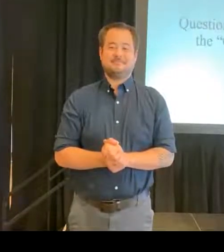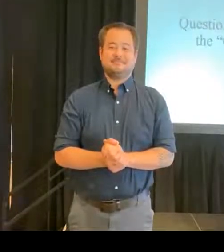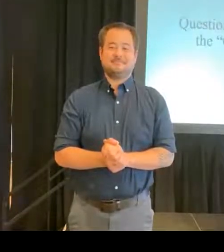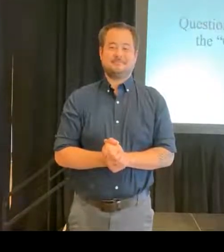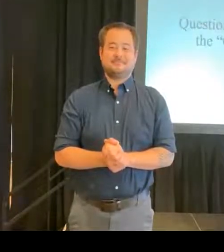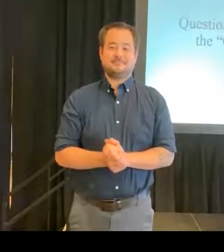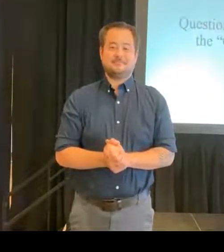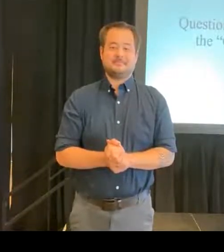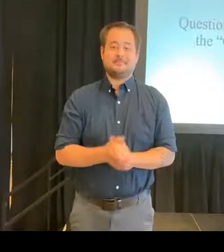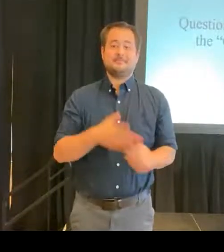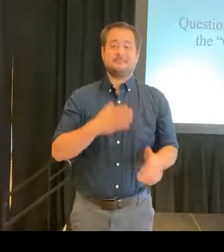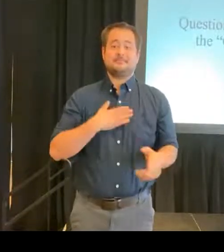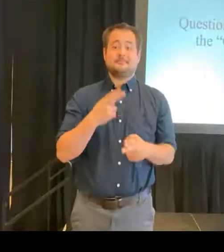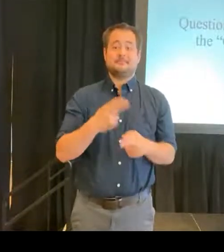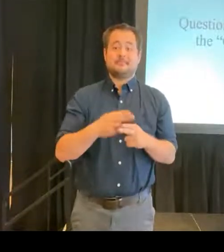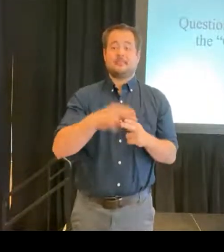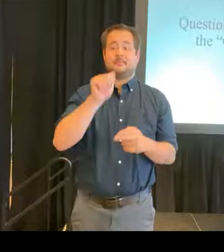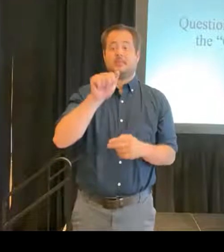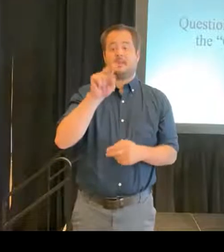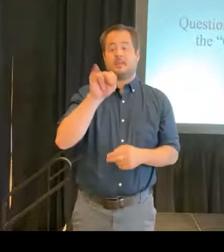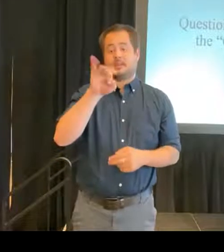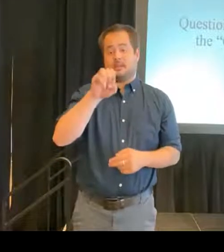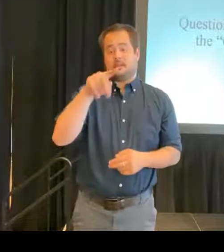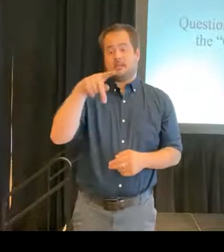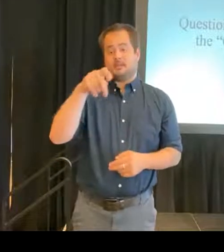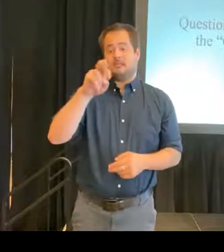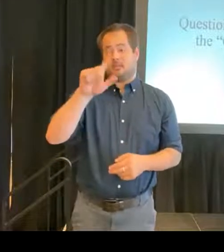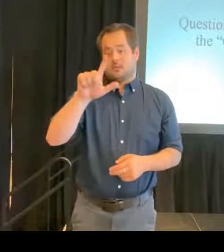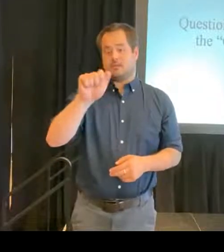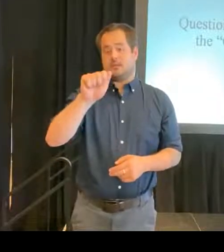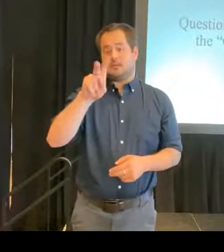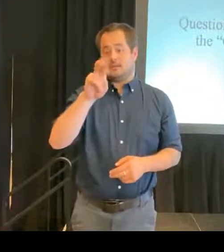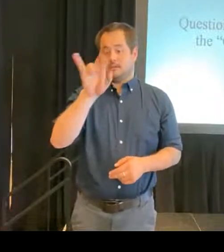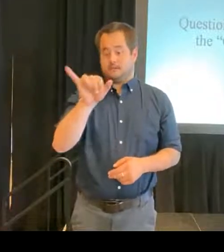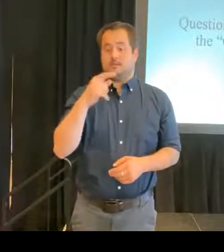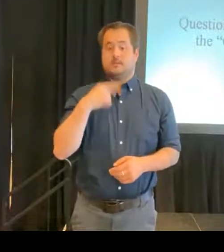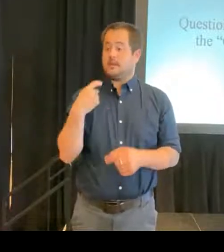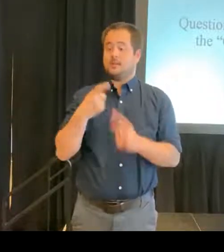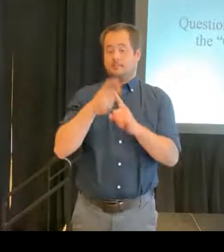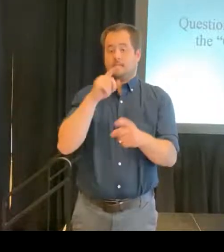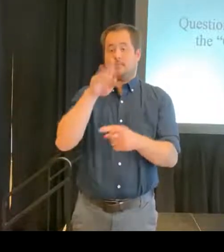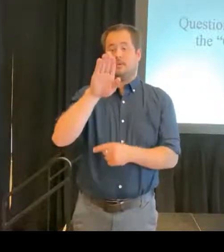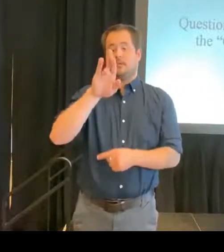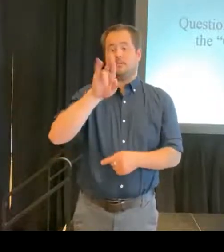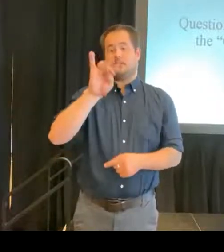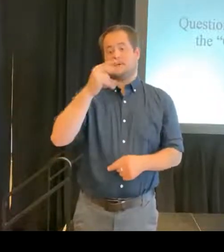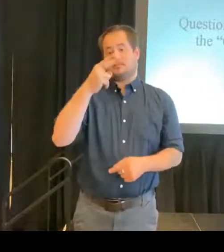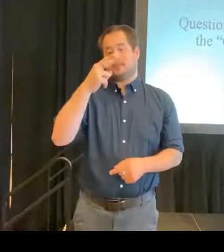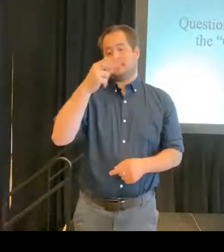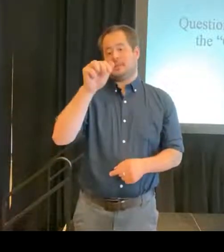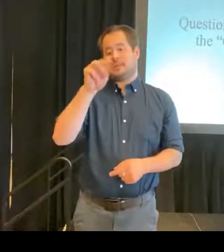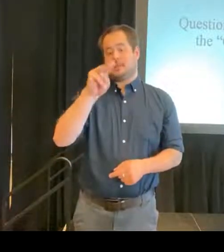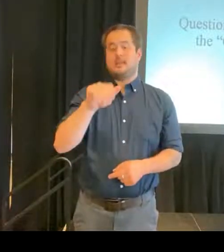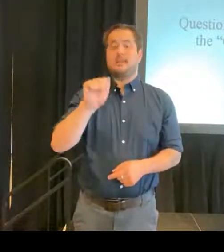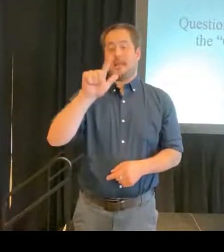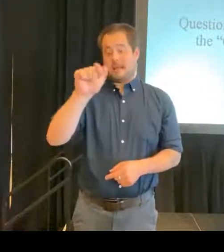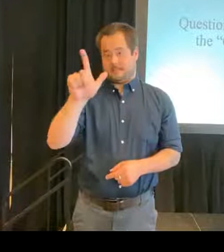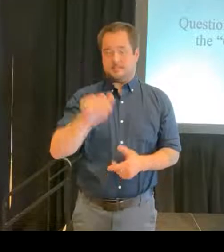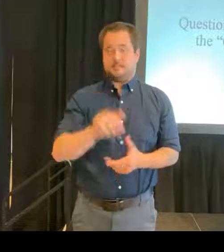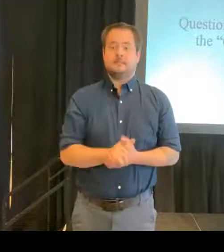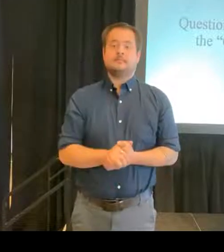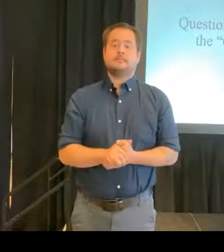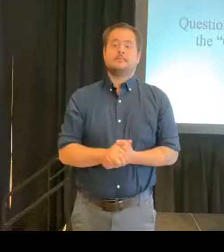My name is Annie Pearl Avery. I'm from Birmingham, Alabama. And I